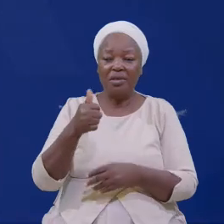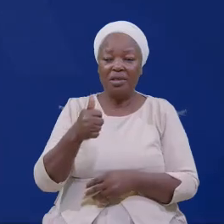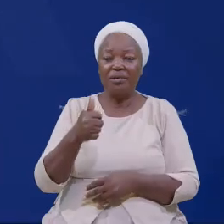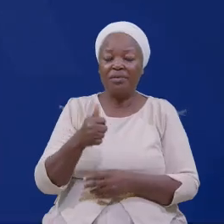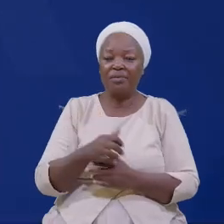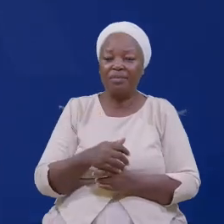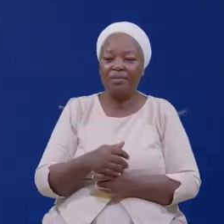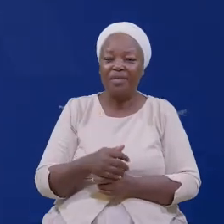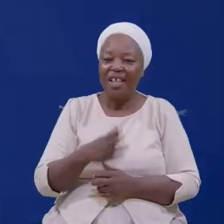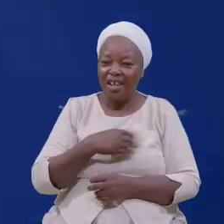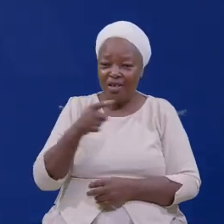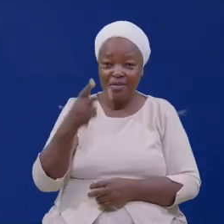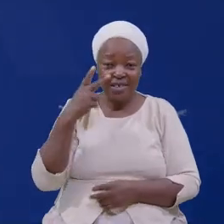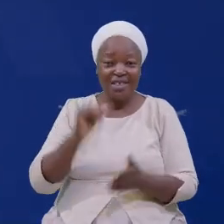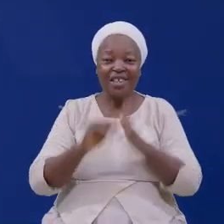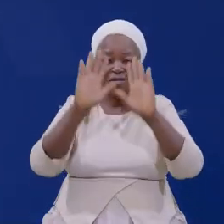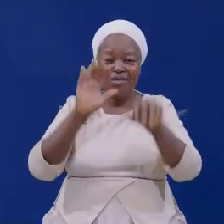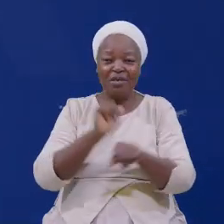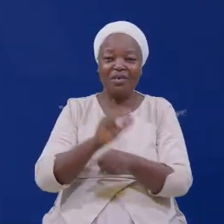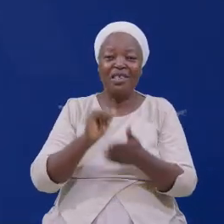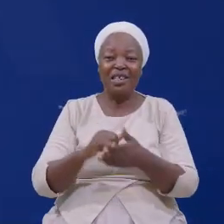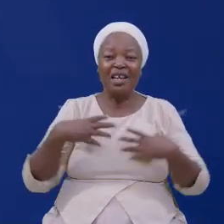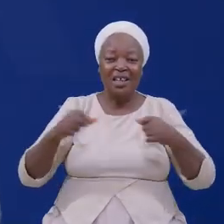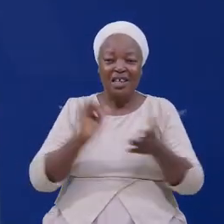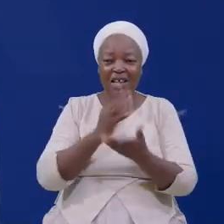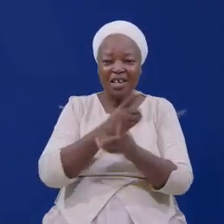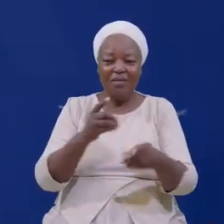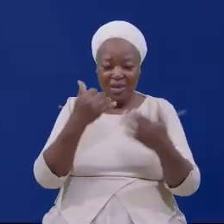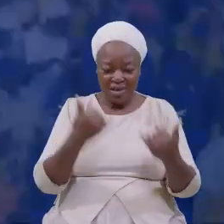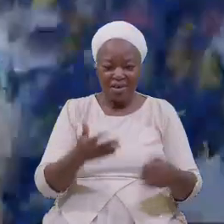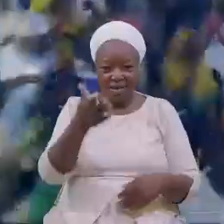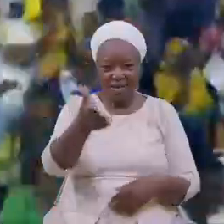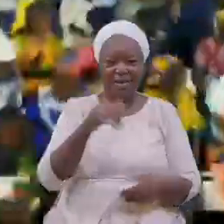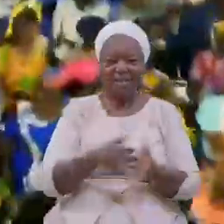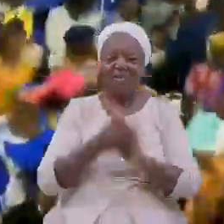and you see that miracle, that healing, that deliverance right there.